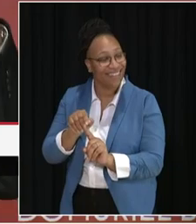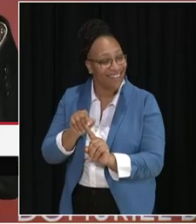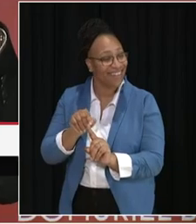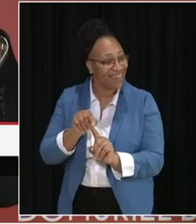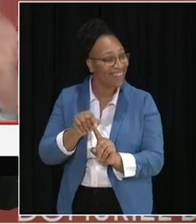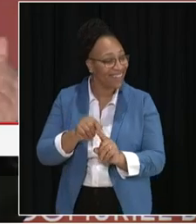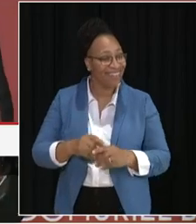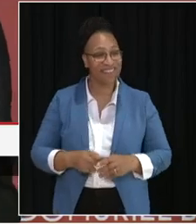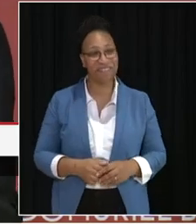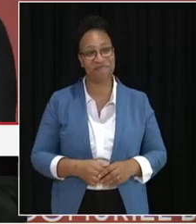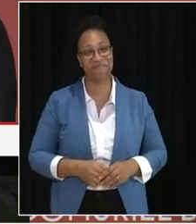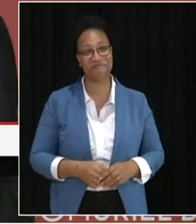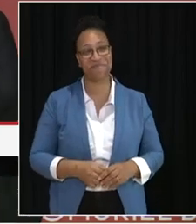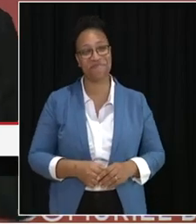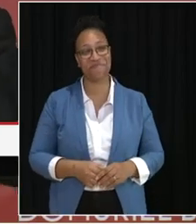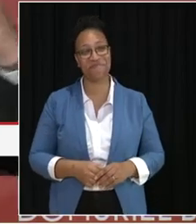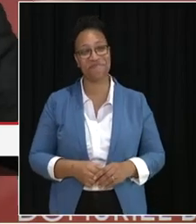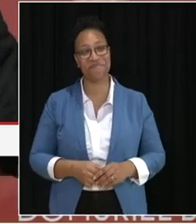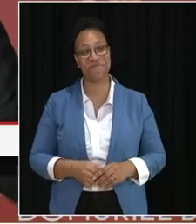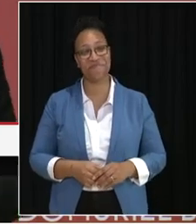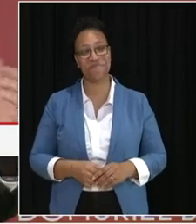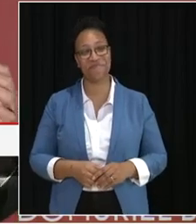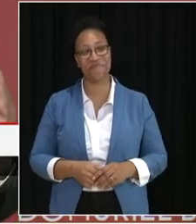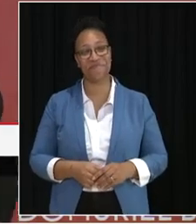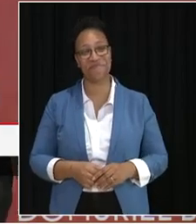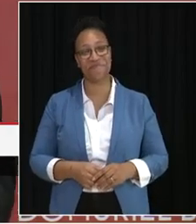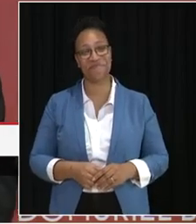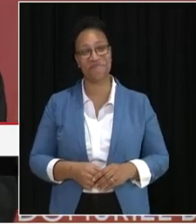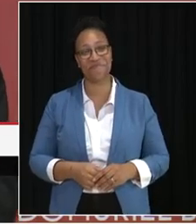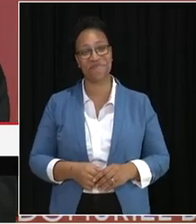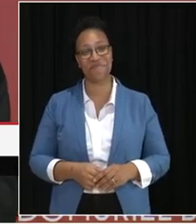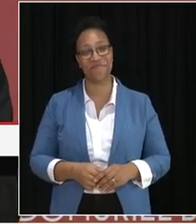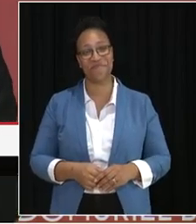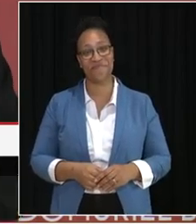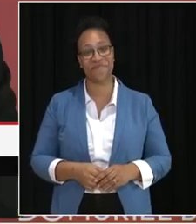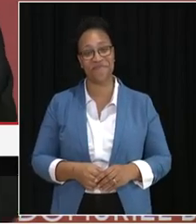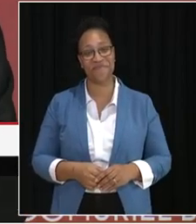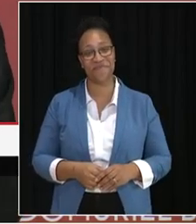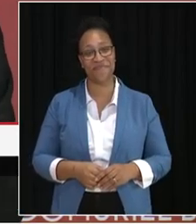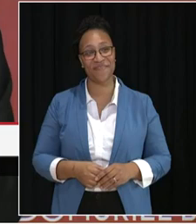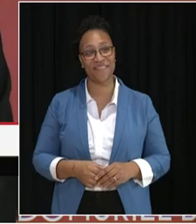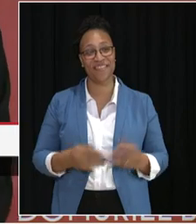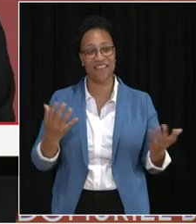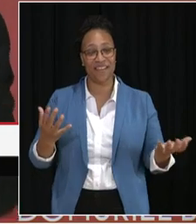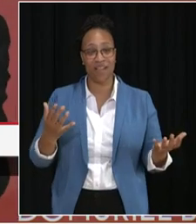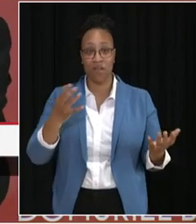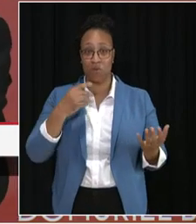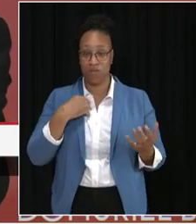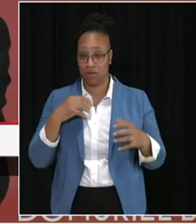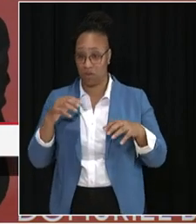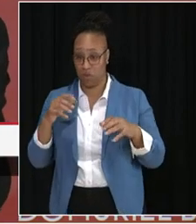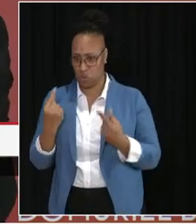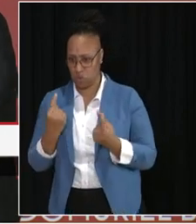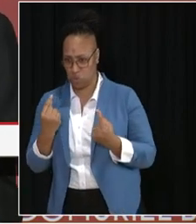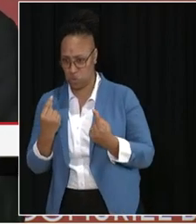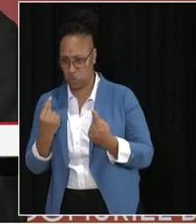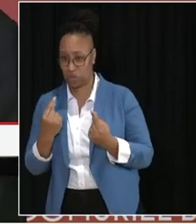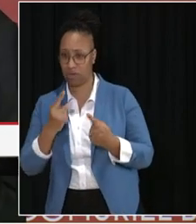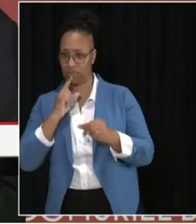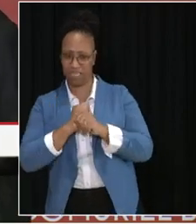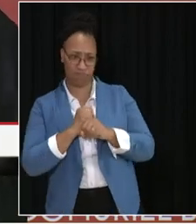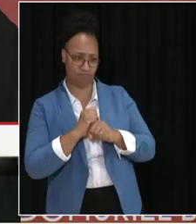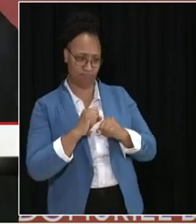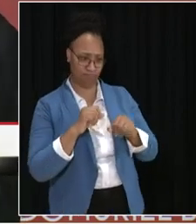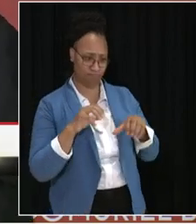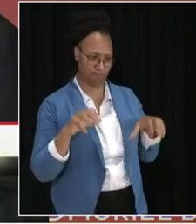And we'd like to connect what we do with the working opportunities so all the graduates can have an easier path to getting